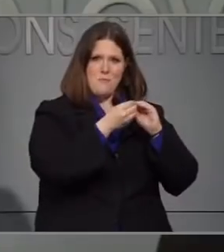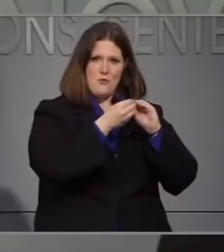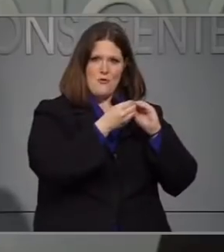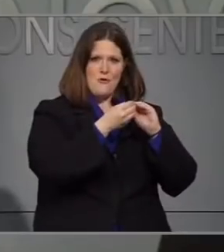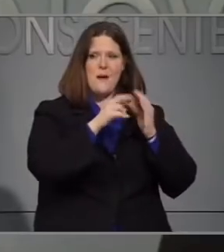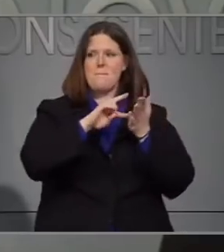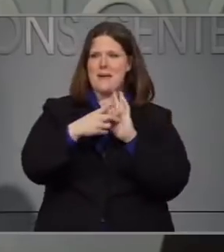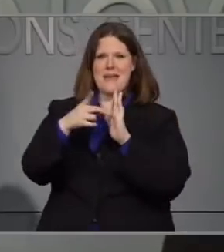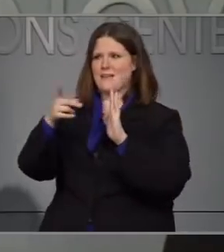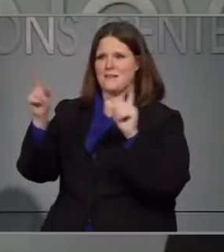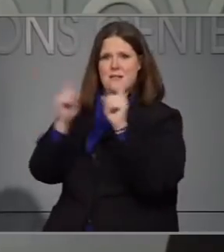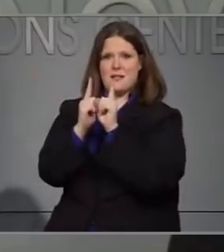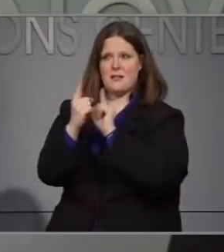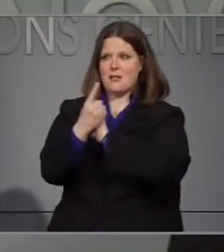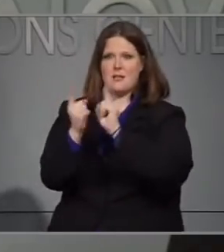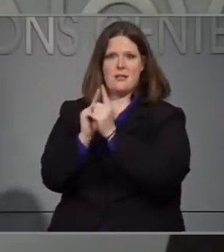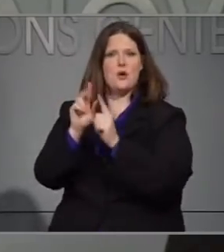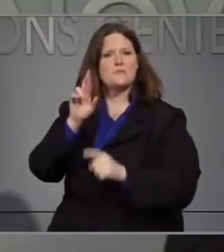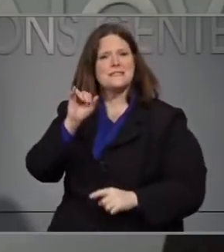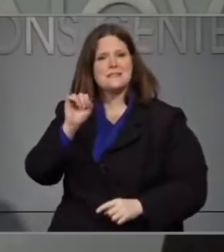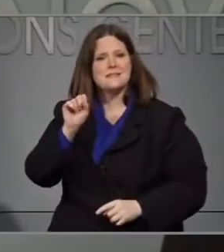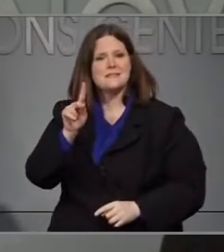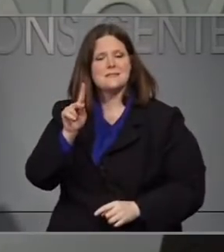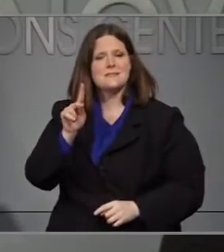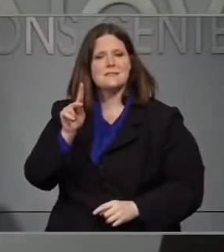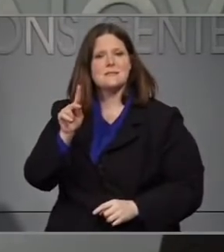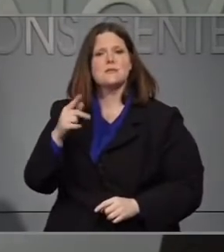we're trying to do is slowly